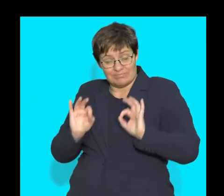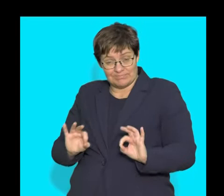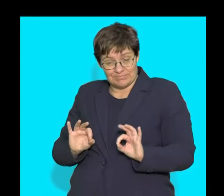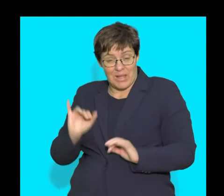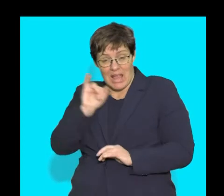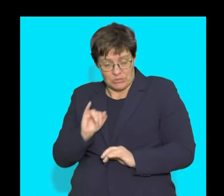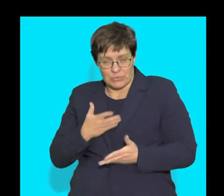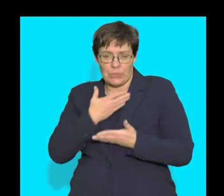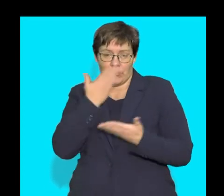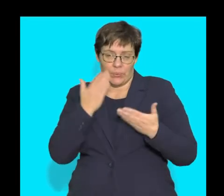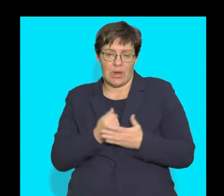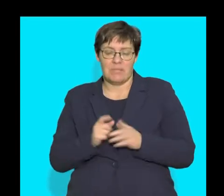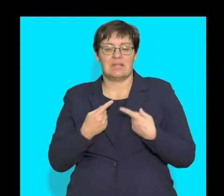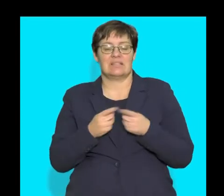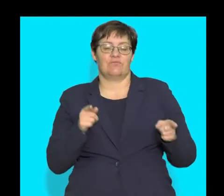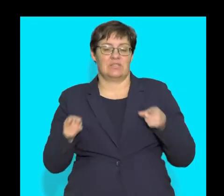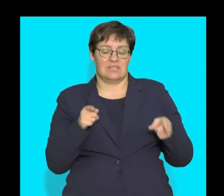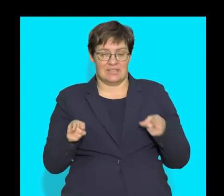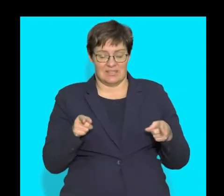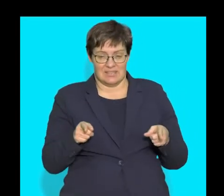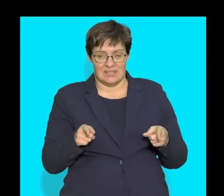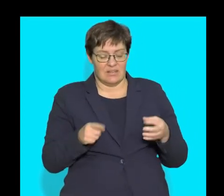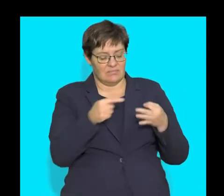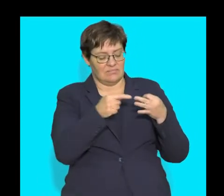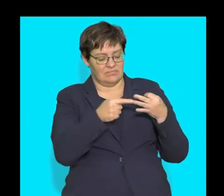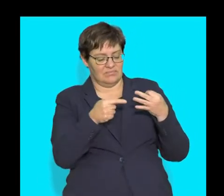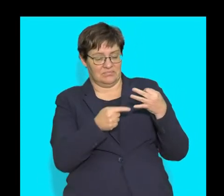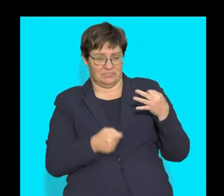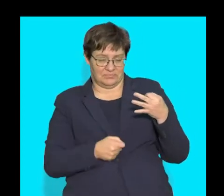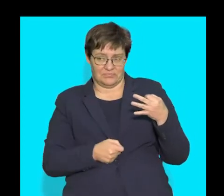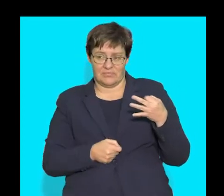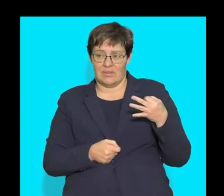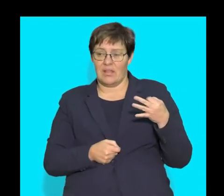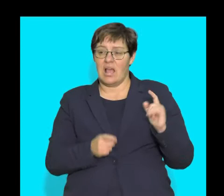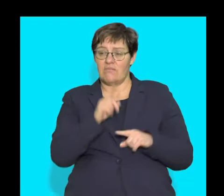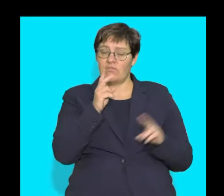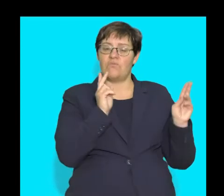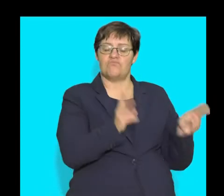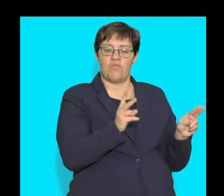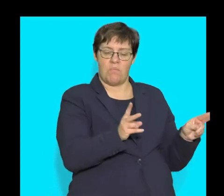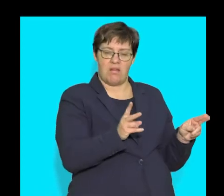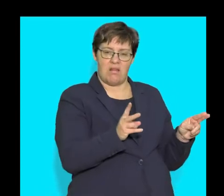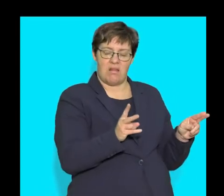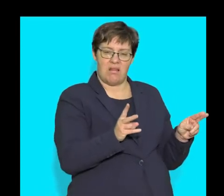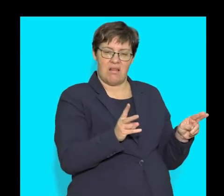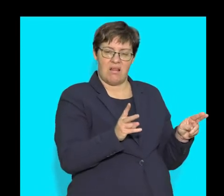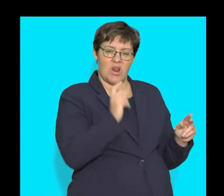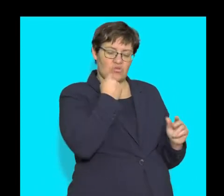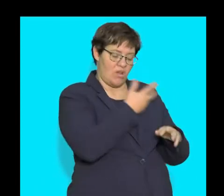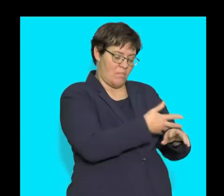insulin. And that is essentially the difference between the three types, where an individual has a normal